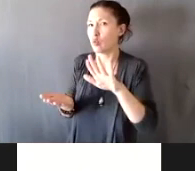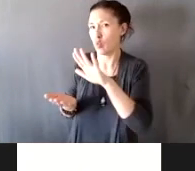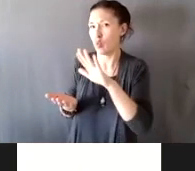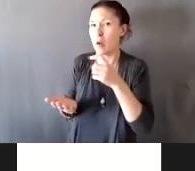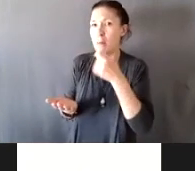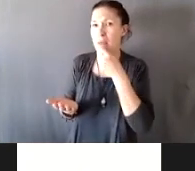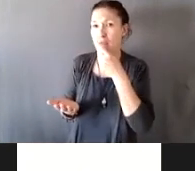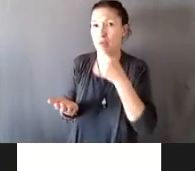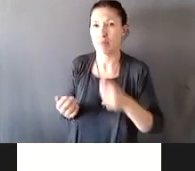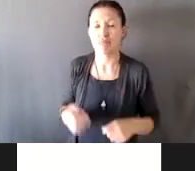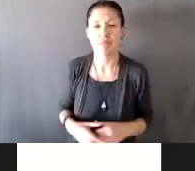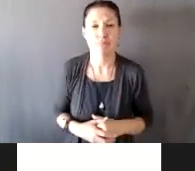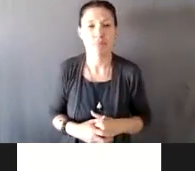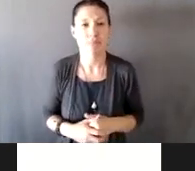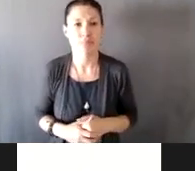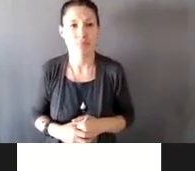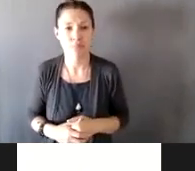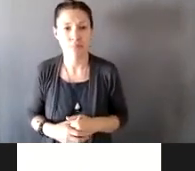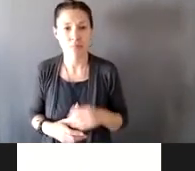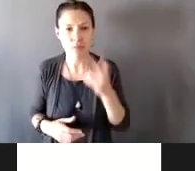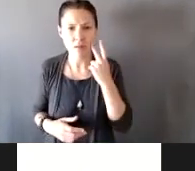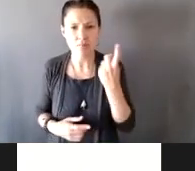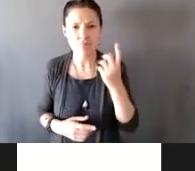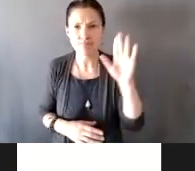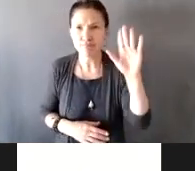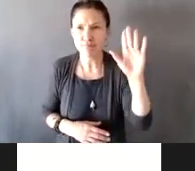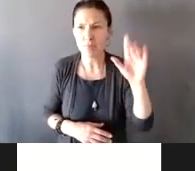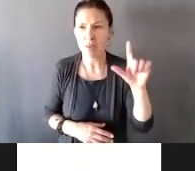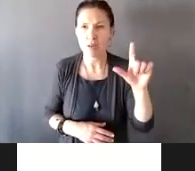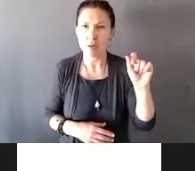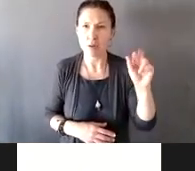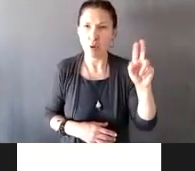Sounds good. I see Lauren.